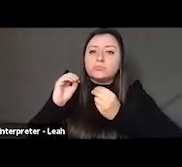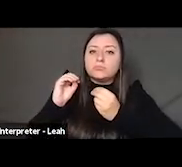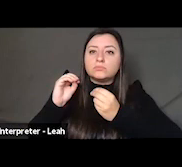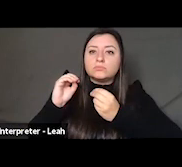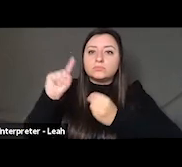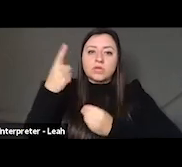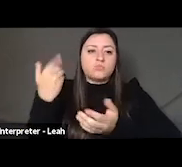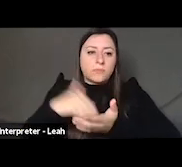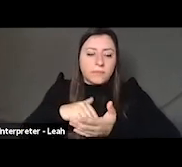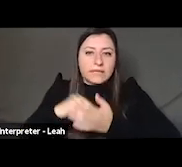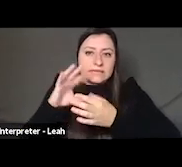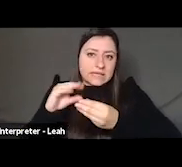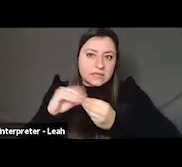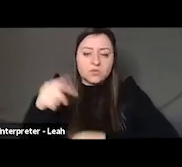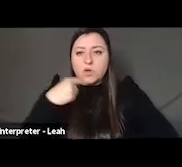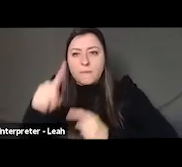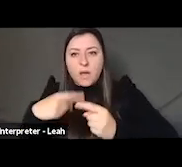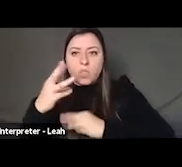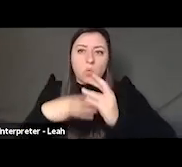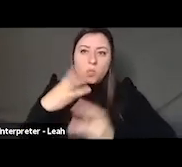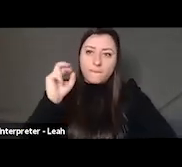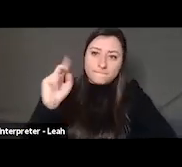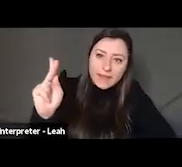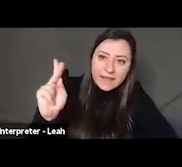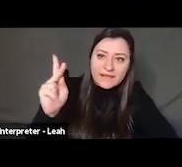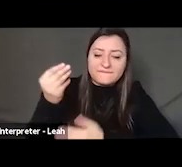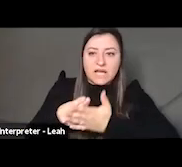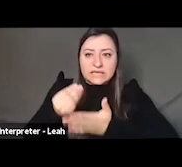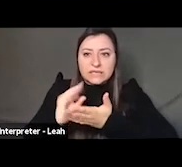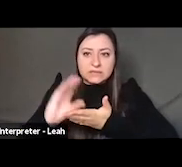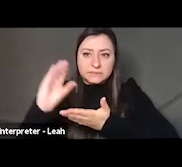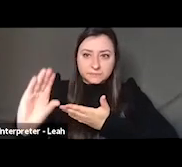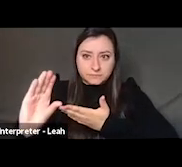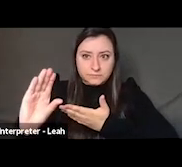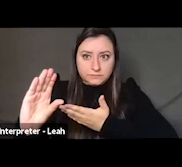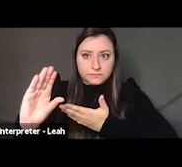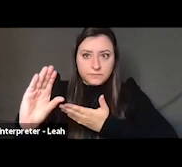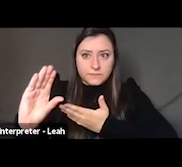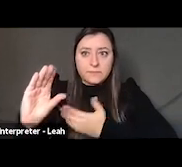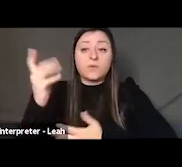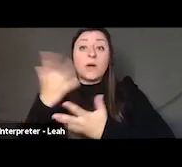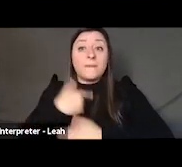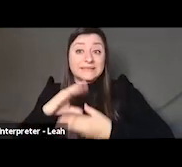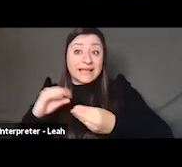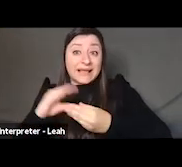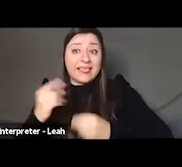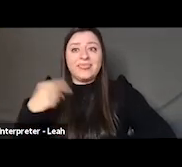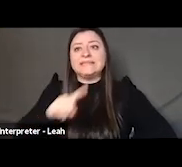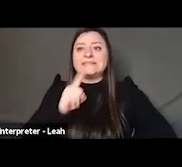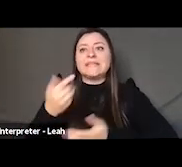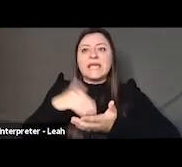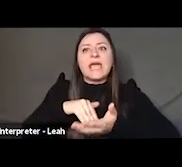World Bank funding. So what I'm saying is that, I mean, this is again, like, you know,